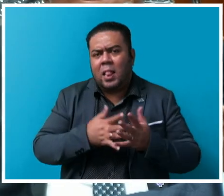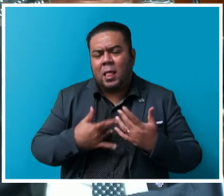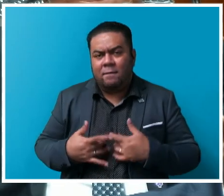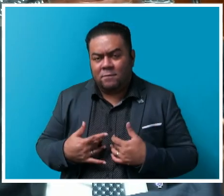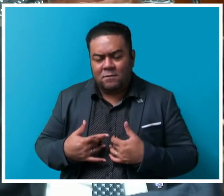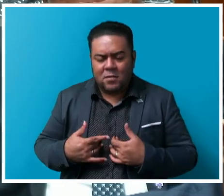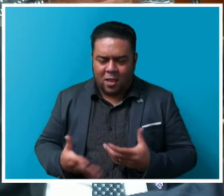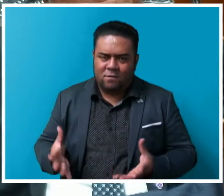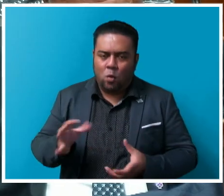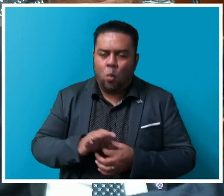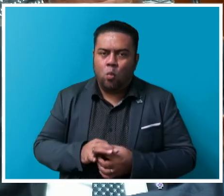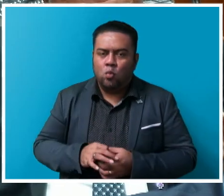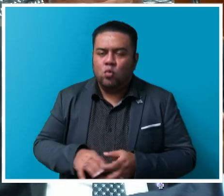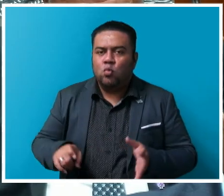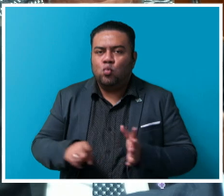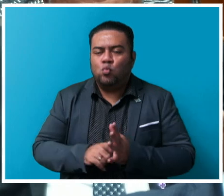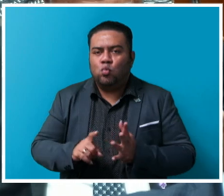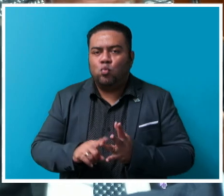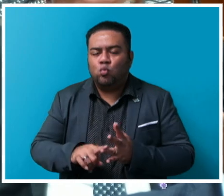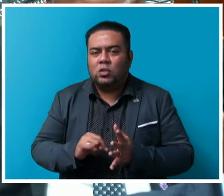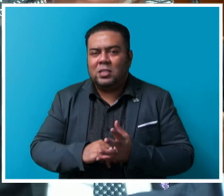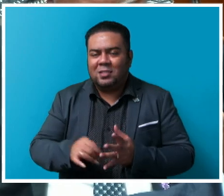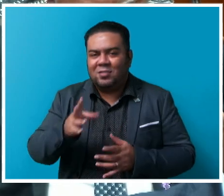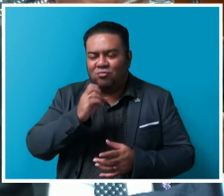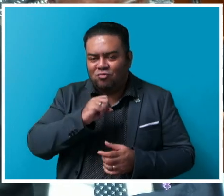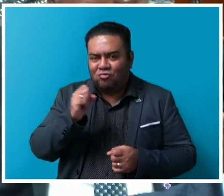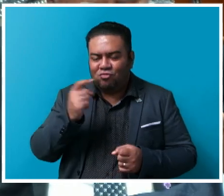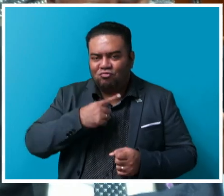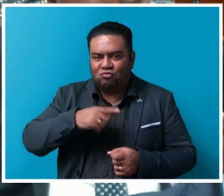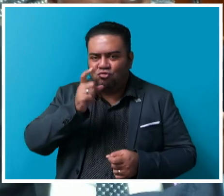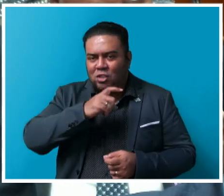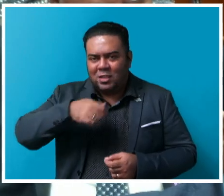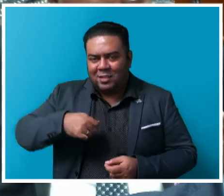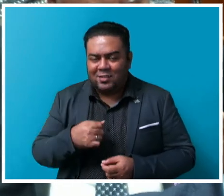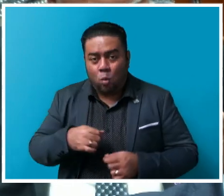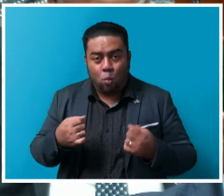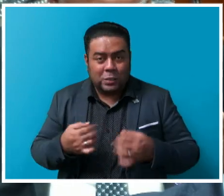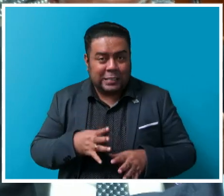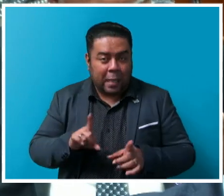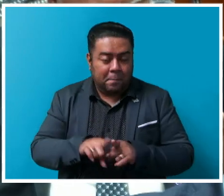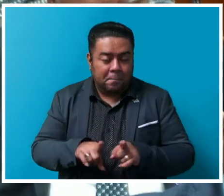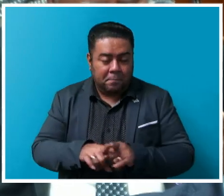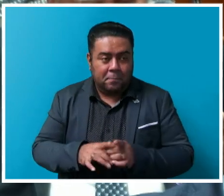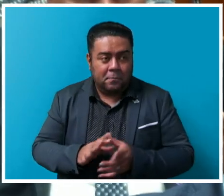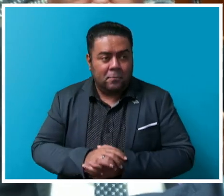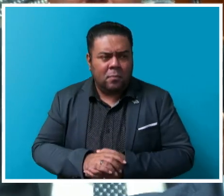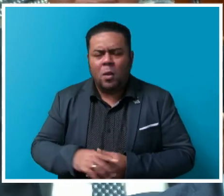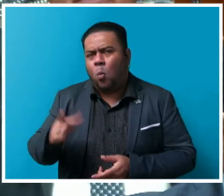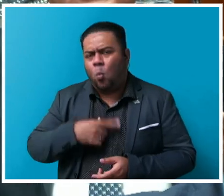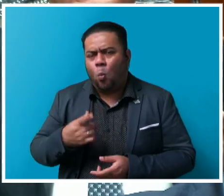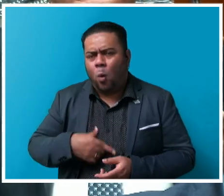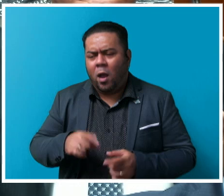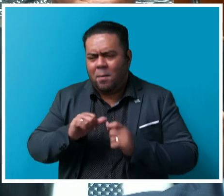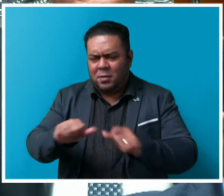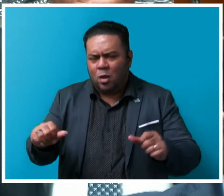chicken. Fijian Holdings is also looking at commercial agriculture with various partners. Why commercial